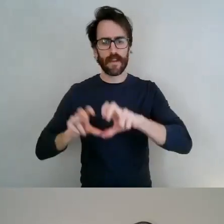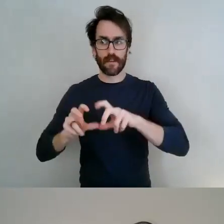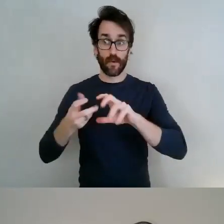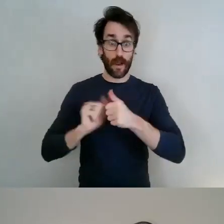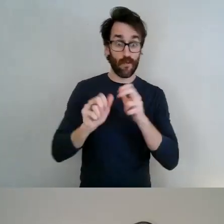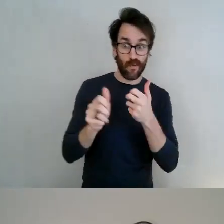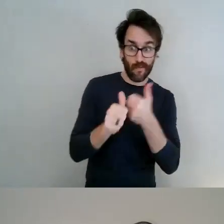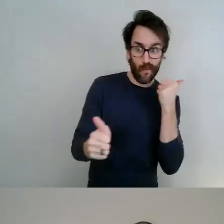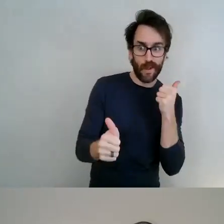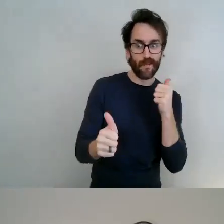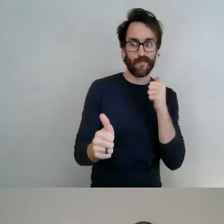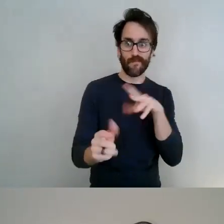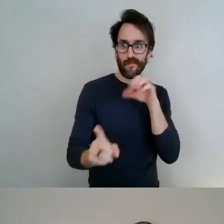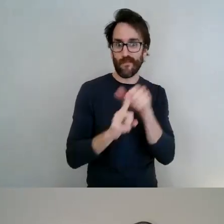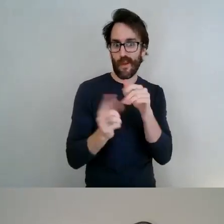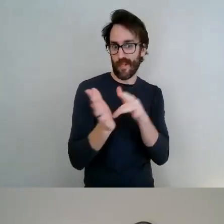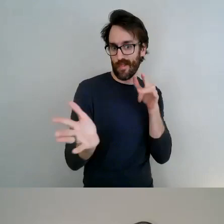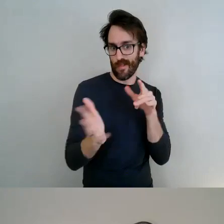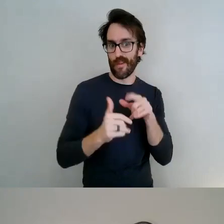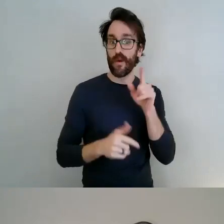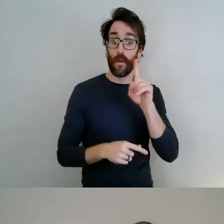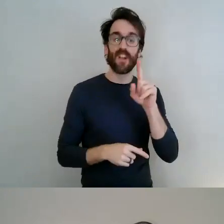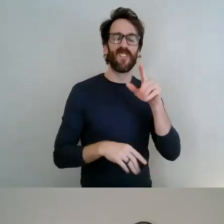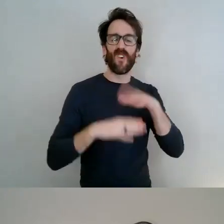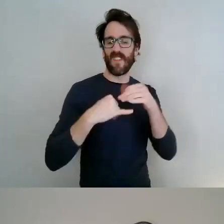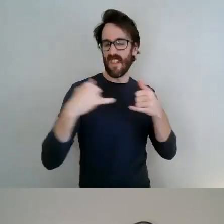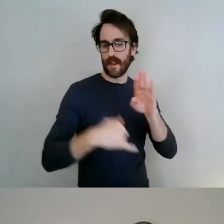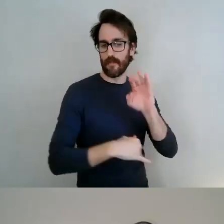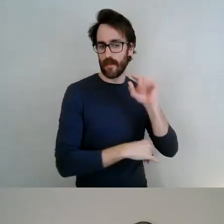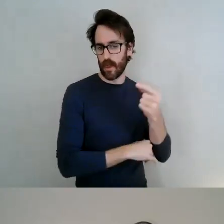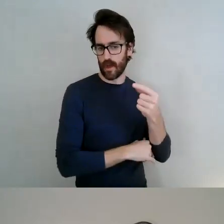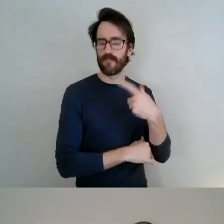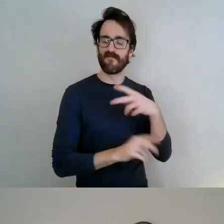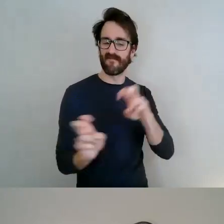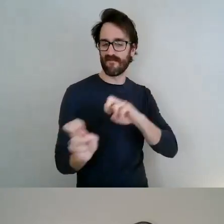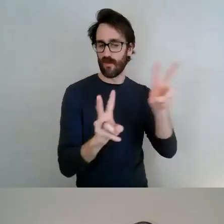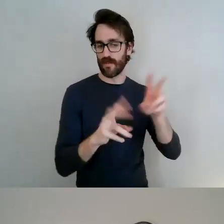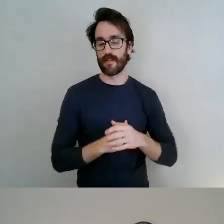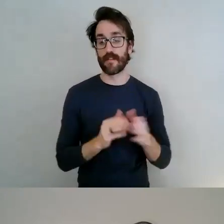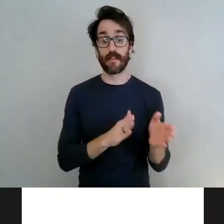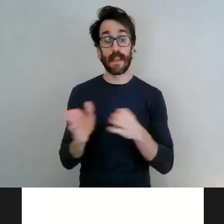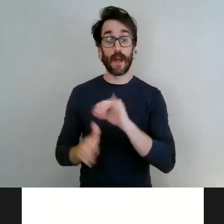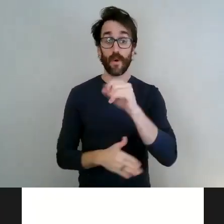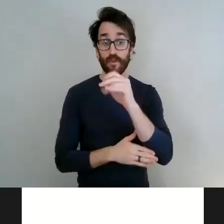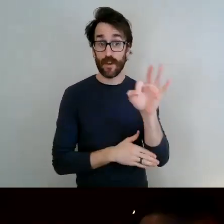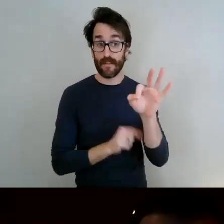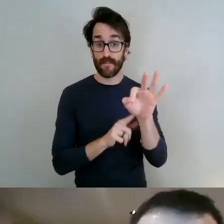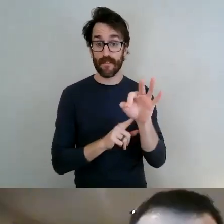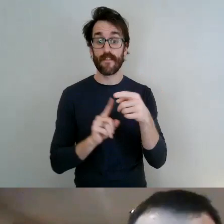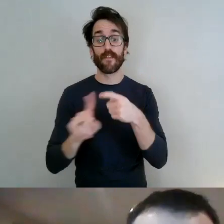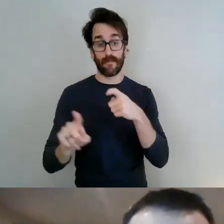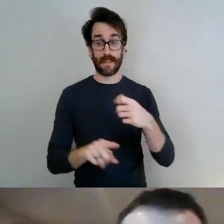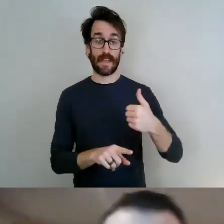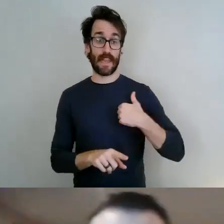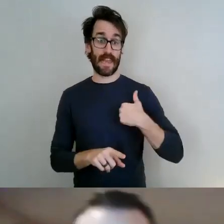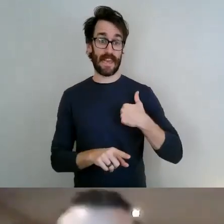you again, Chris, for sharing that. I'd like to turn it over to Jeff now from the Canadian Anti-Fraud Centre, who is going to do his presentation